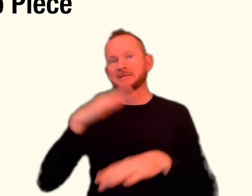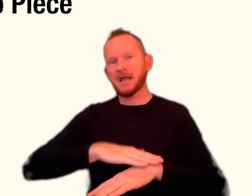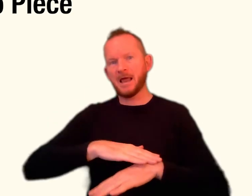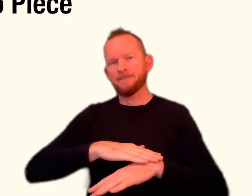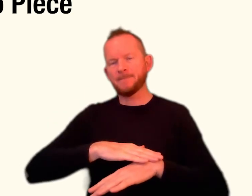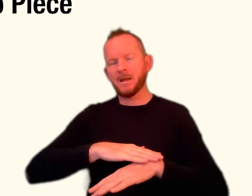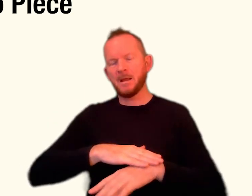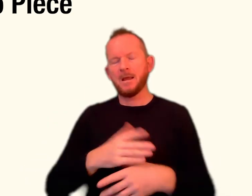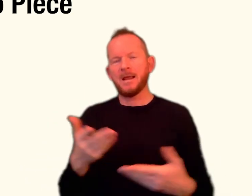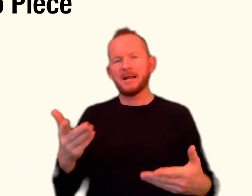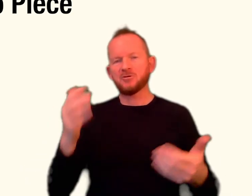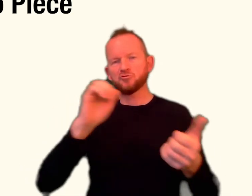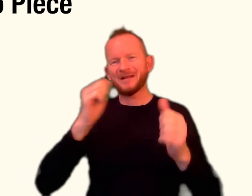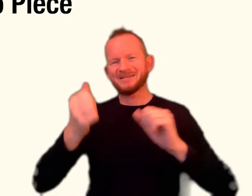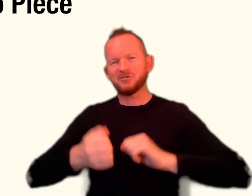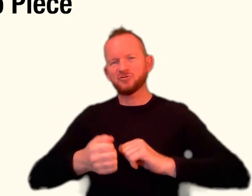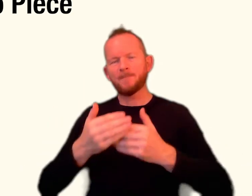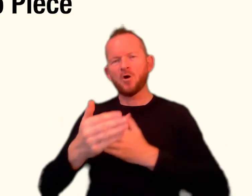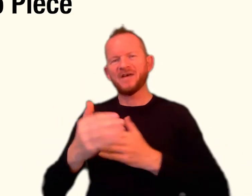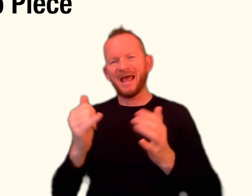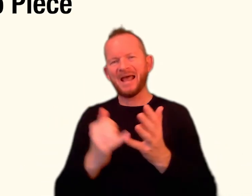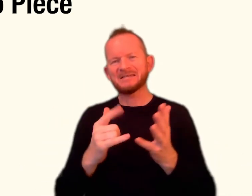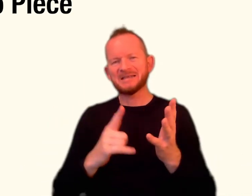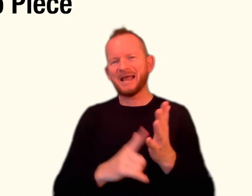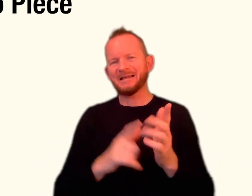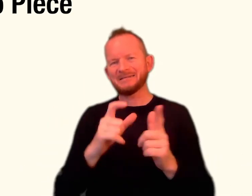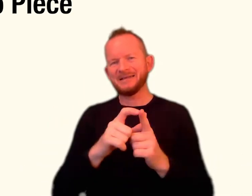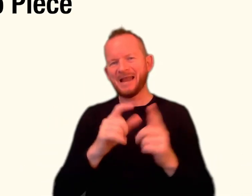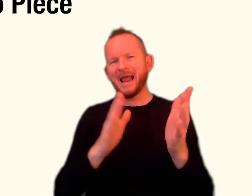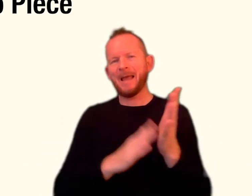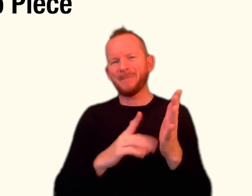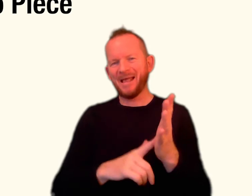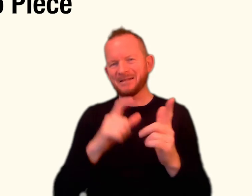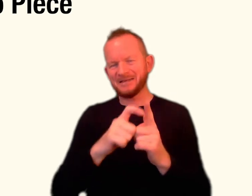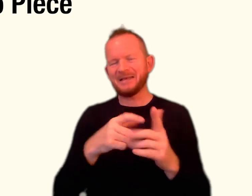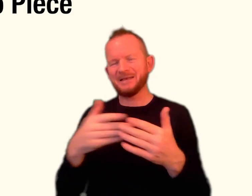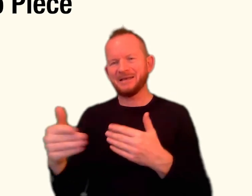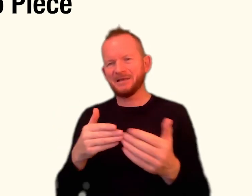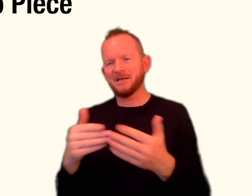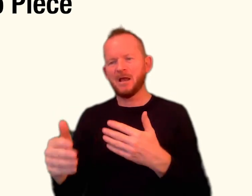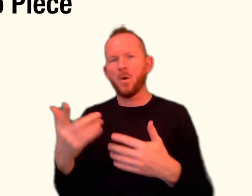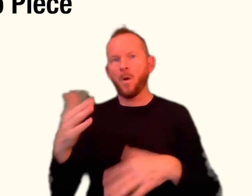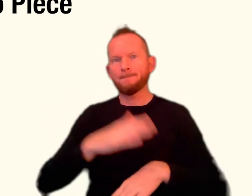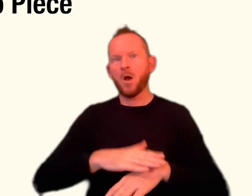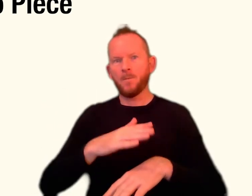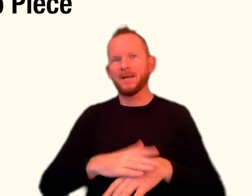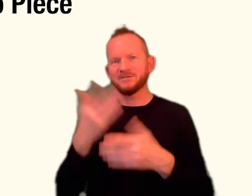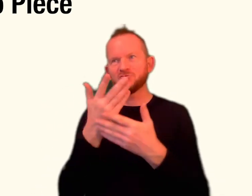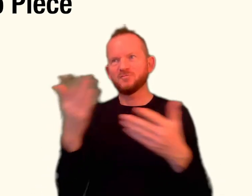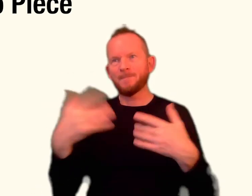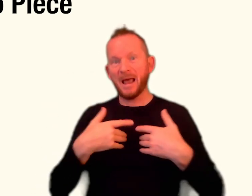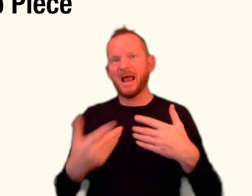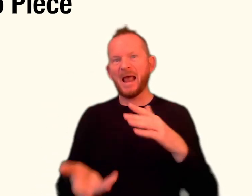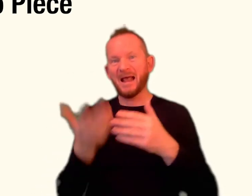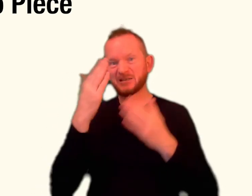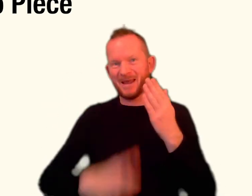sort of transitioned into more of an SLD and MLD kind of thing. I guess one moment which epitomizes my experience